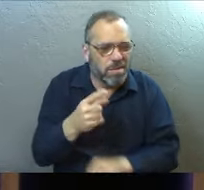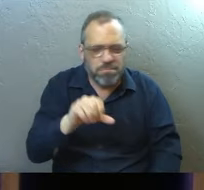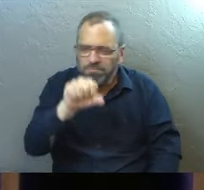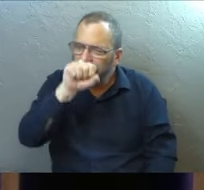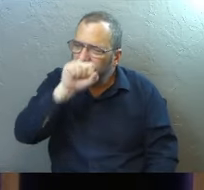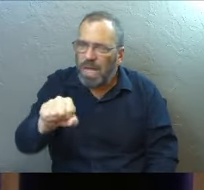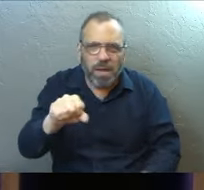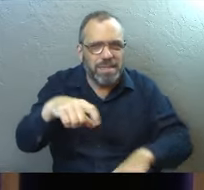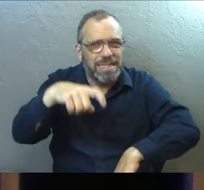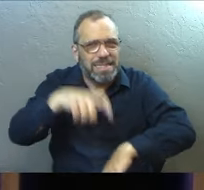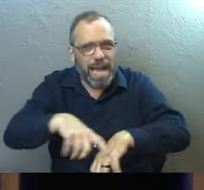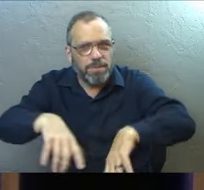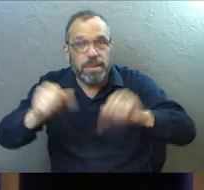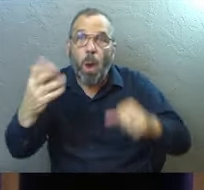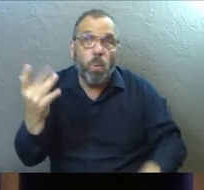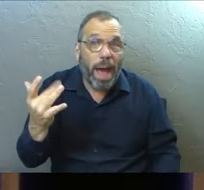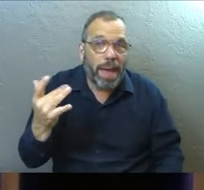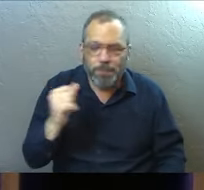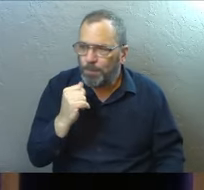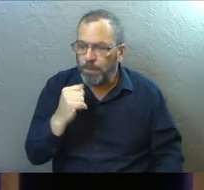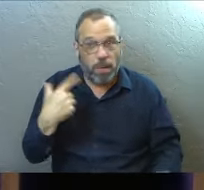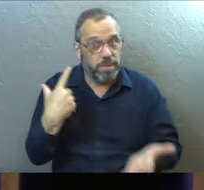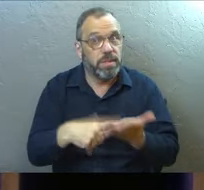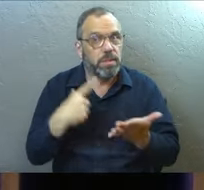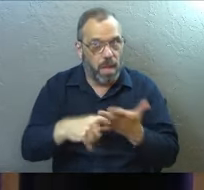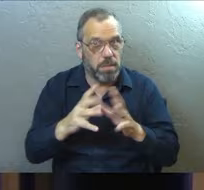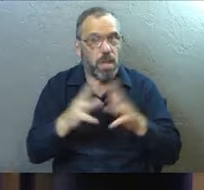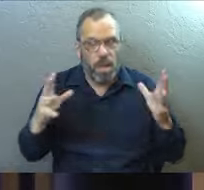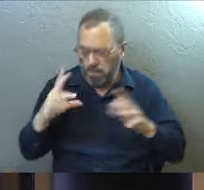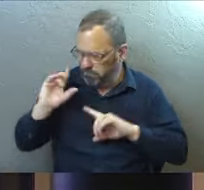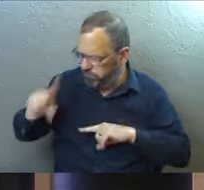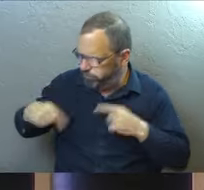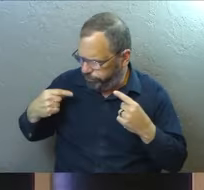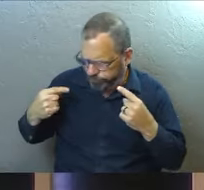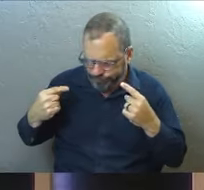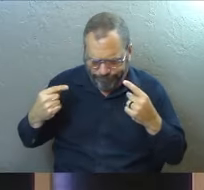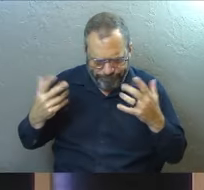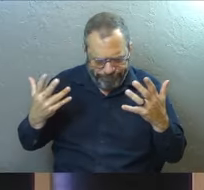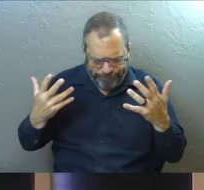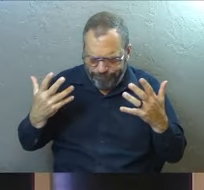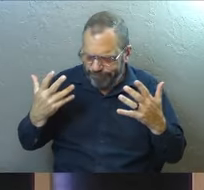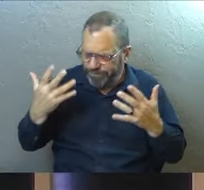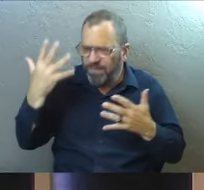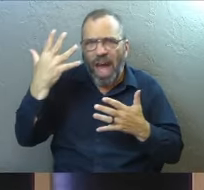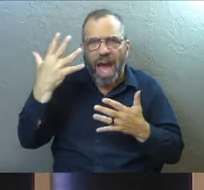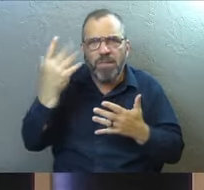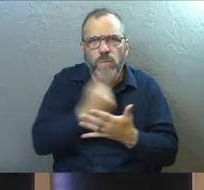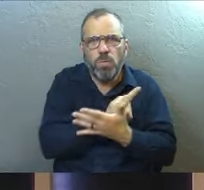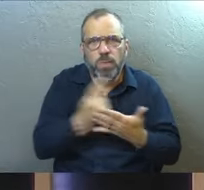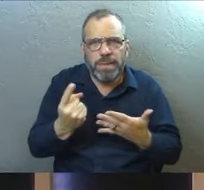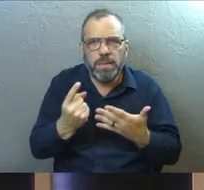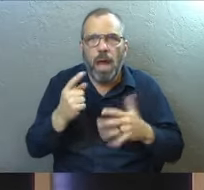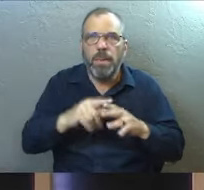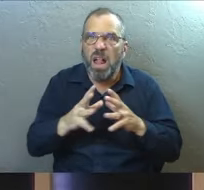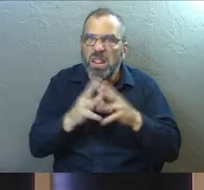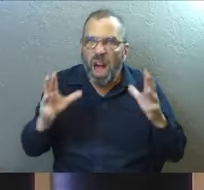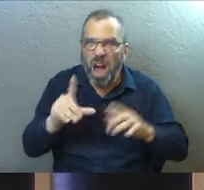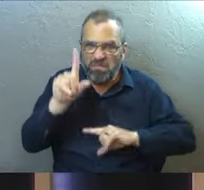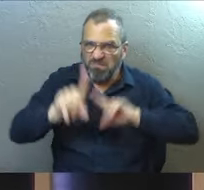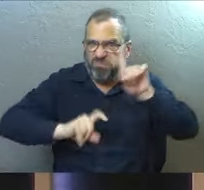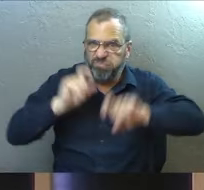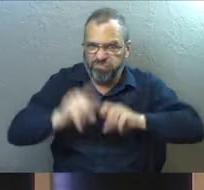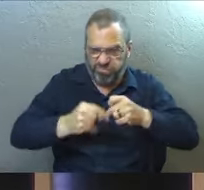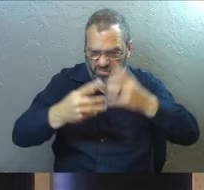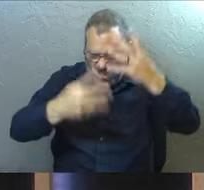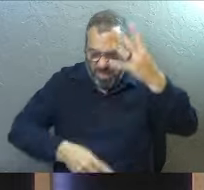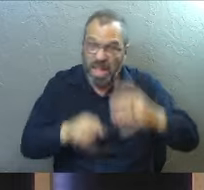love taking the time to do this because what it is, and we've talked about this a lot over the last, 5 weeks or so, but, you know, there's lots of questions that we